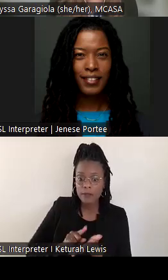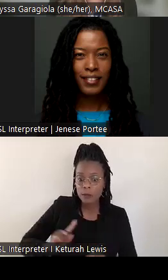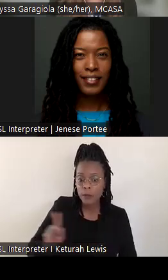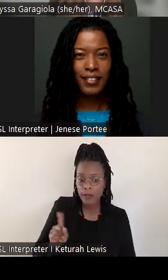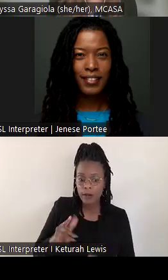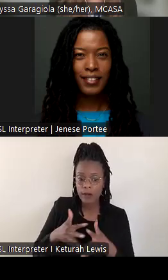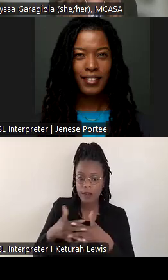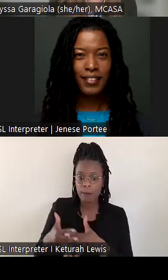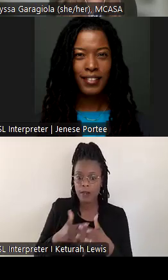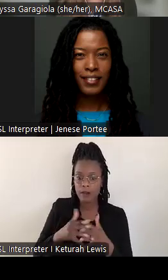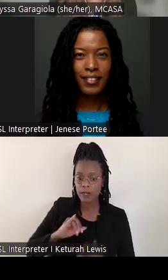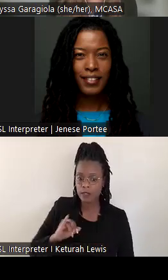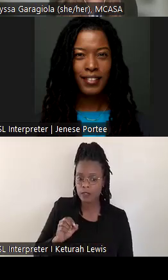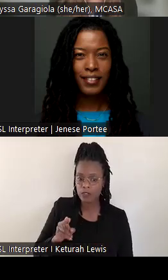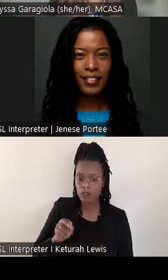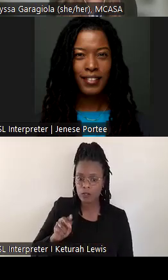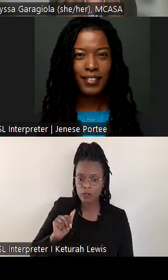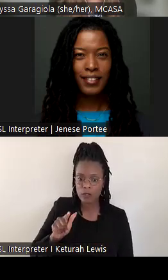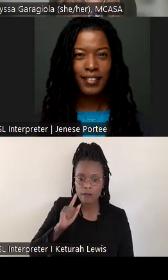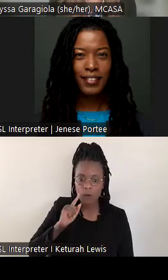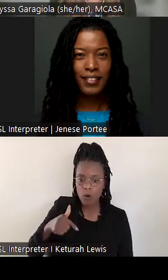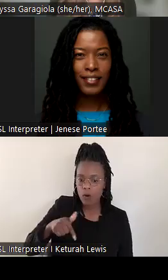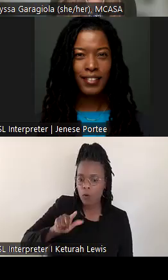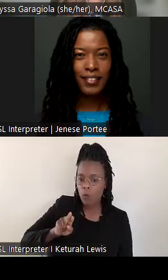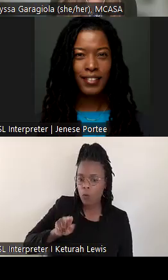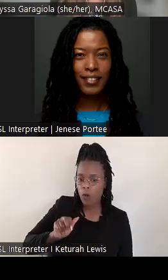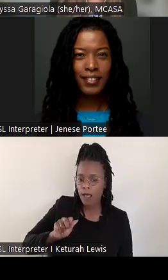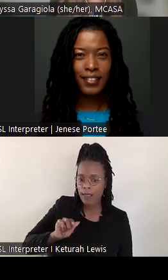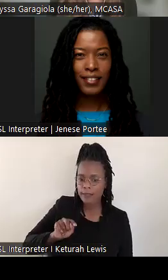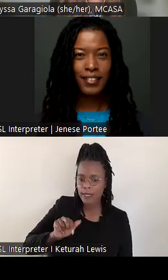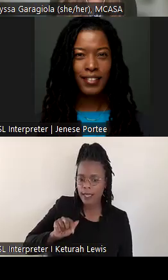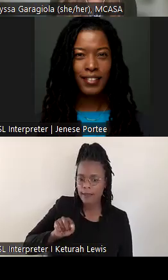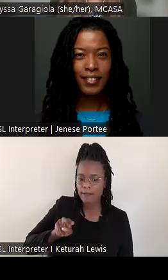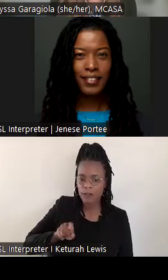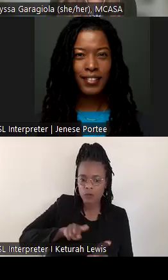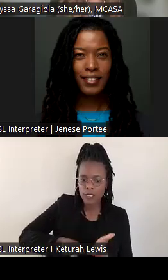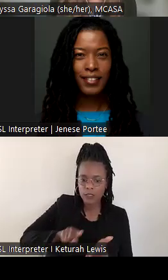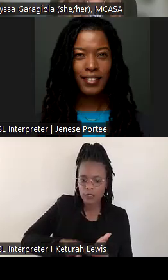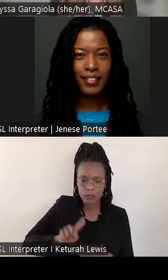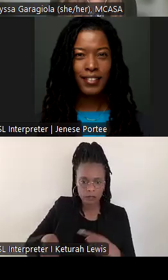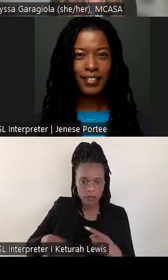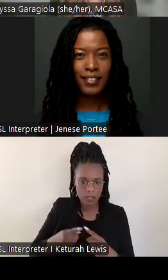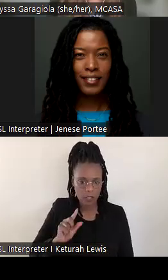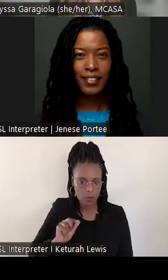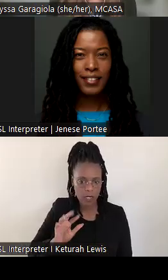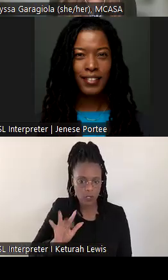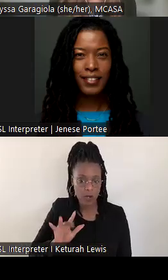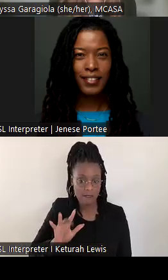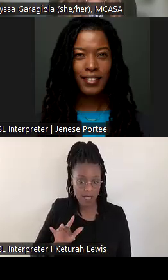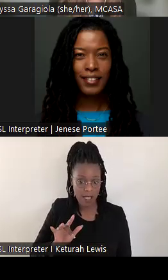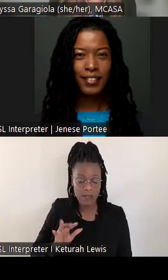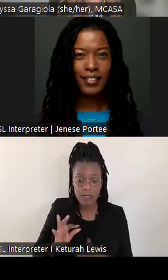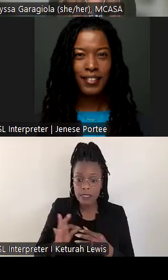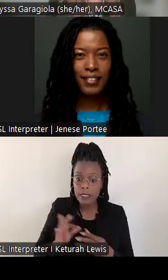of Qualitative Research in 2025, about 80,000 inmates in the United